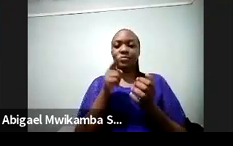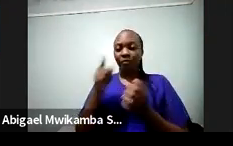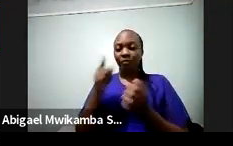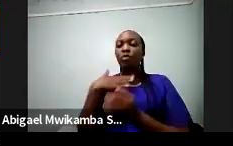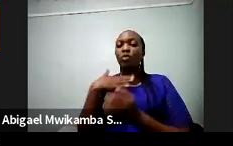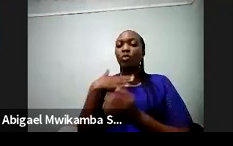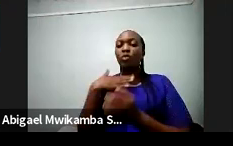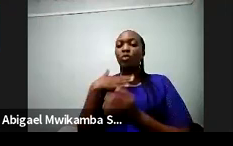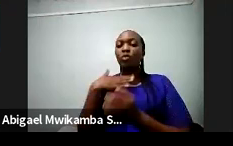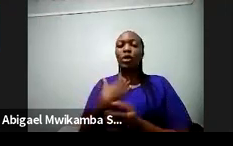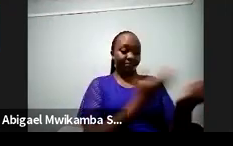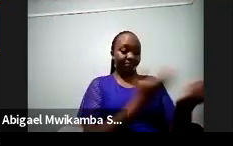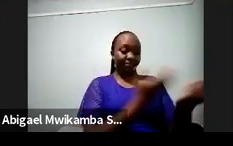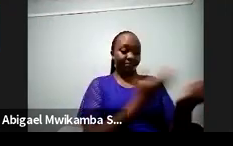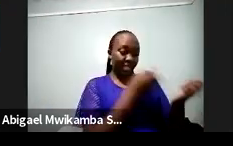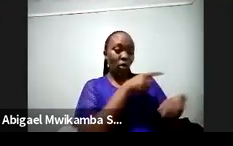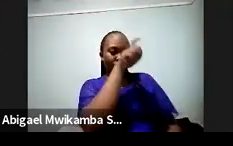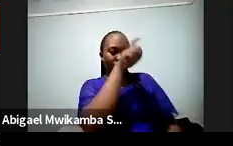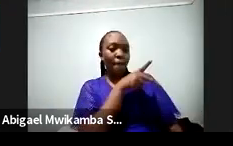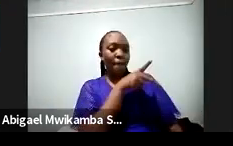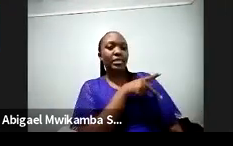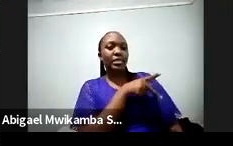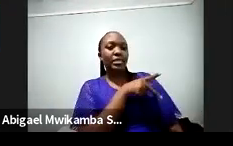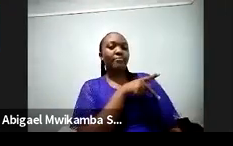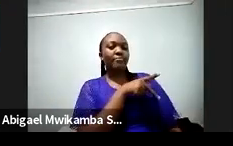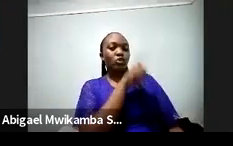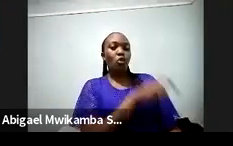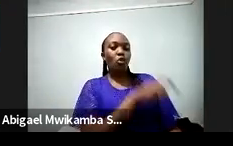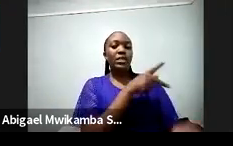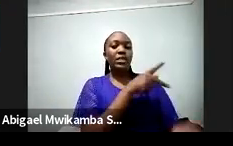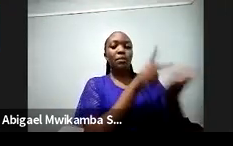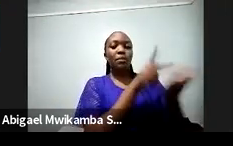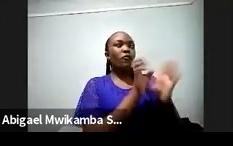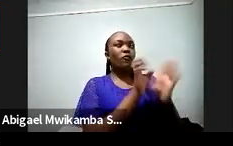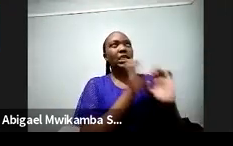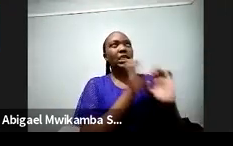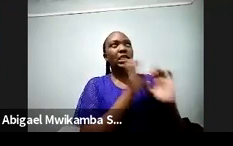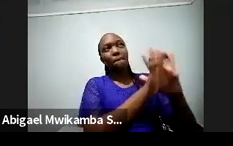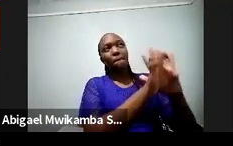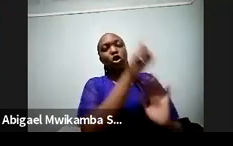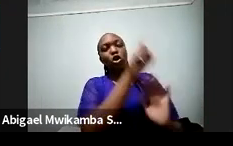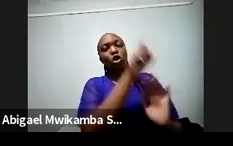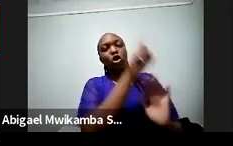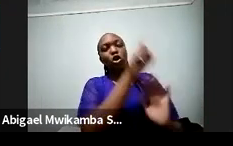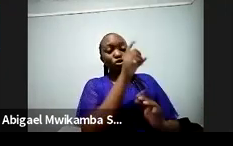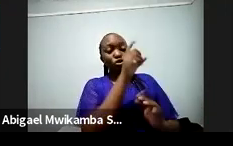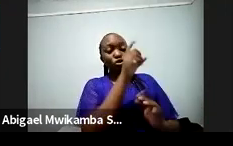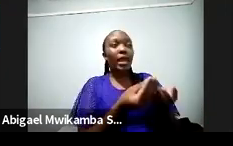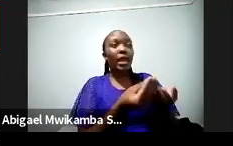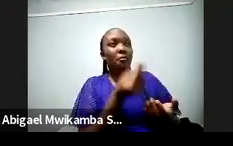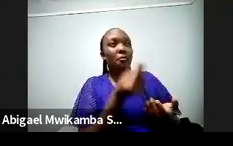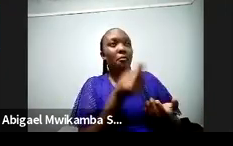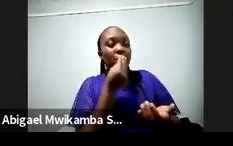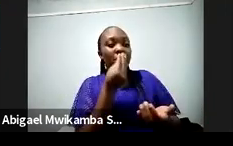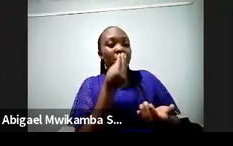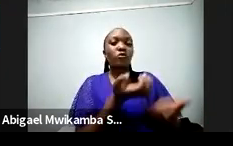need to food, you need some water and all those things. So those are needs. But once the moment you say I could like to have, meaning if you